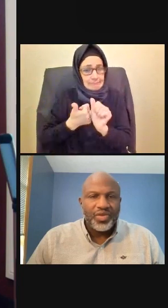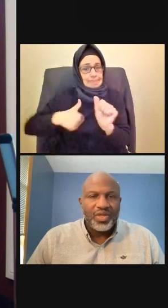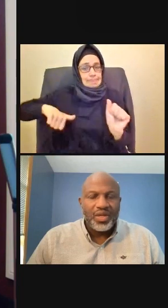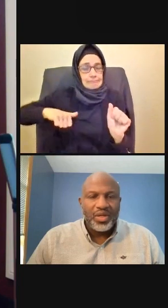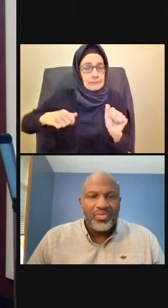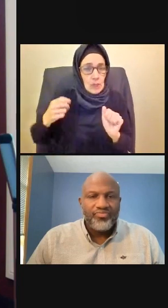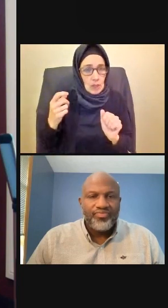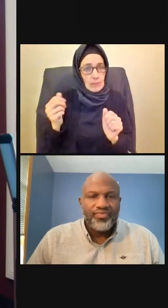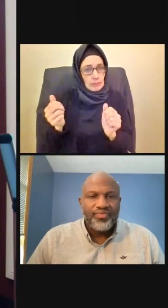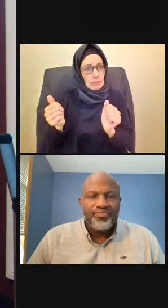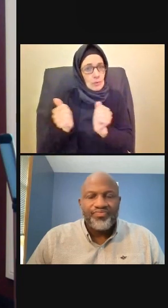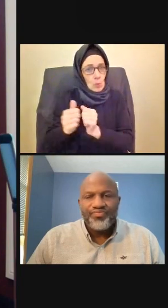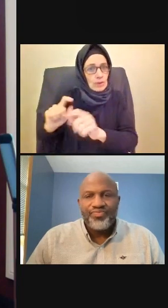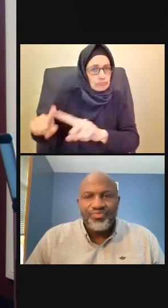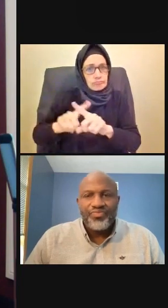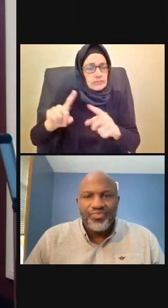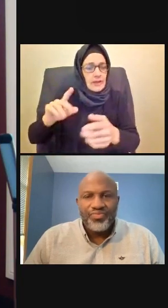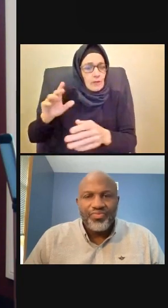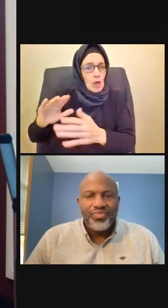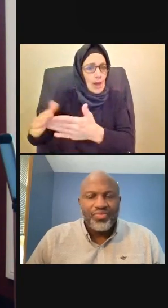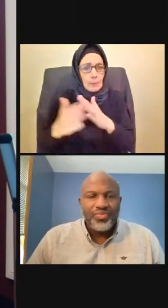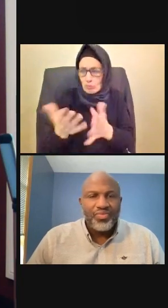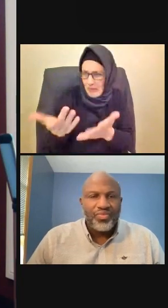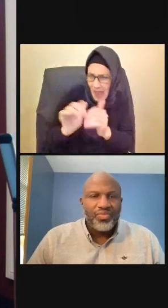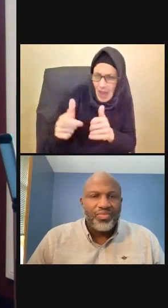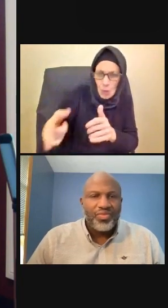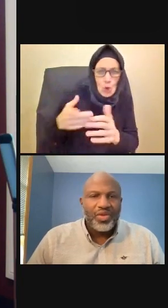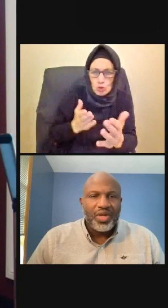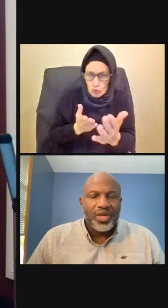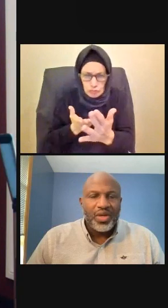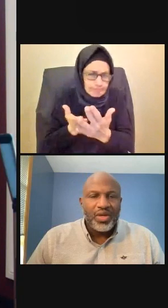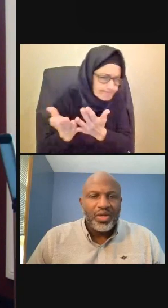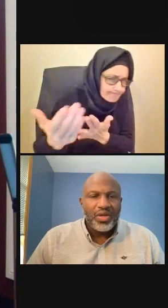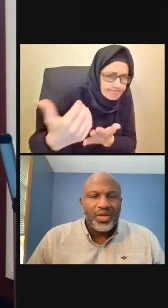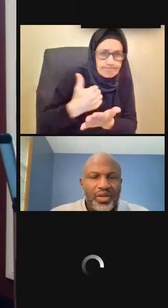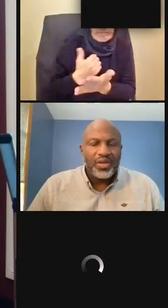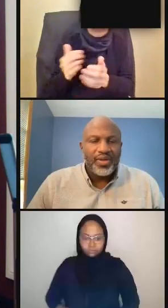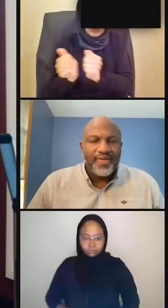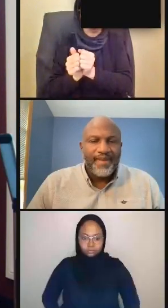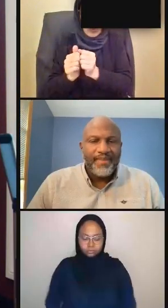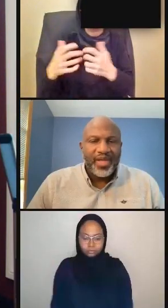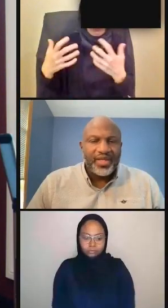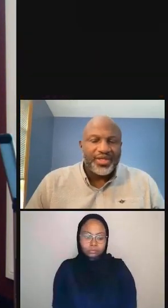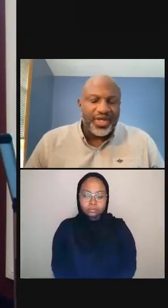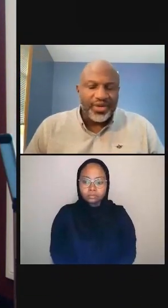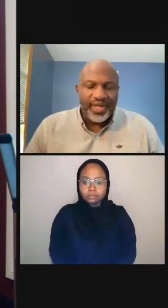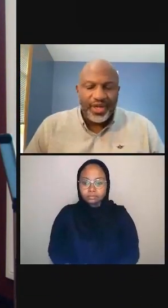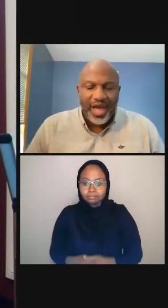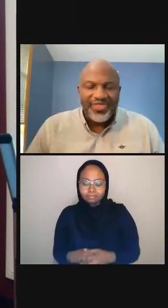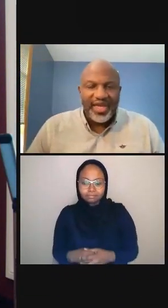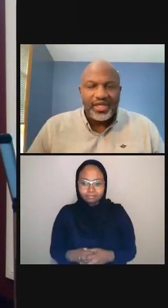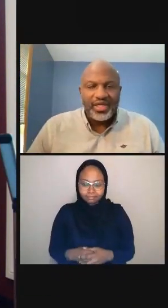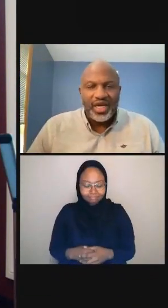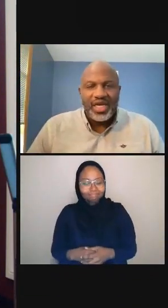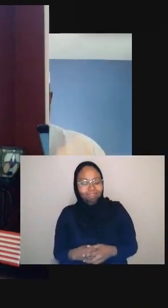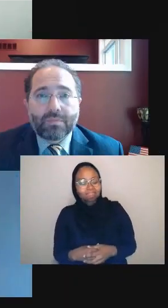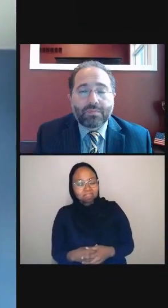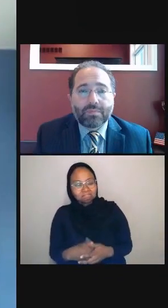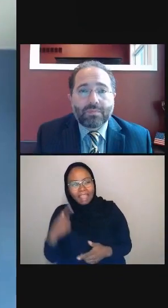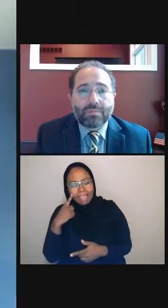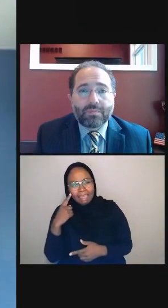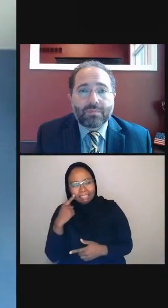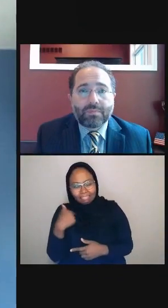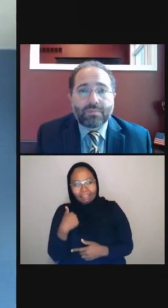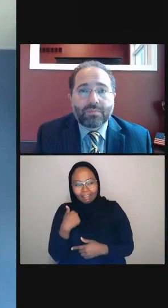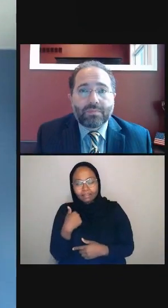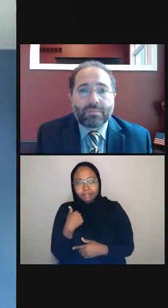And just how are you navigating that process with the health institutions that you serve in Minneapolis? Certainly. You know, I think a couple